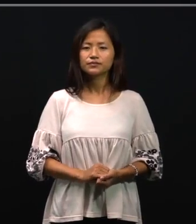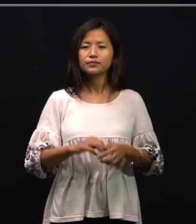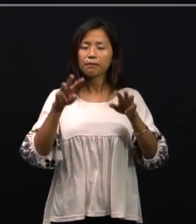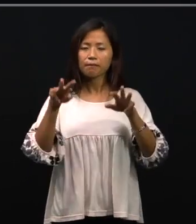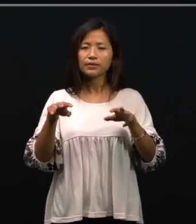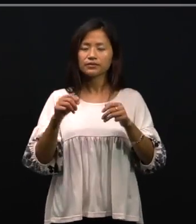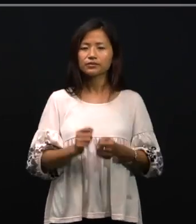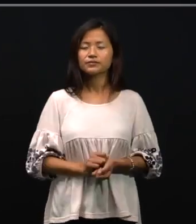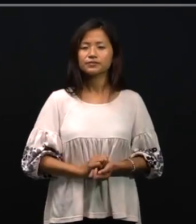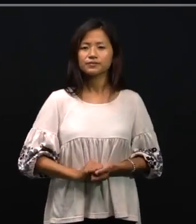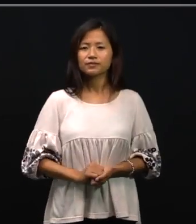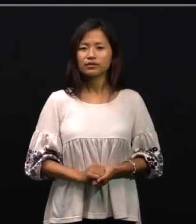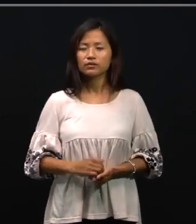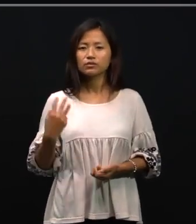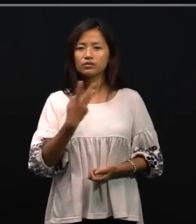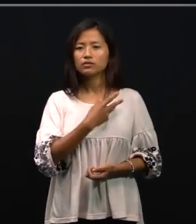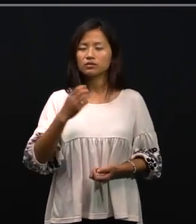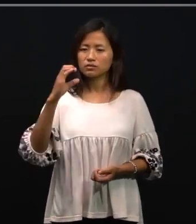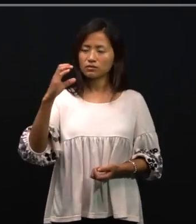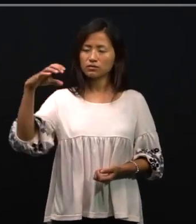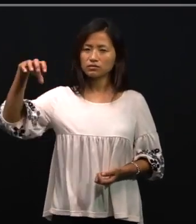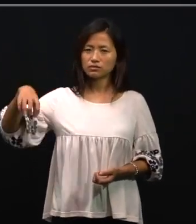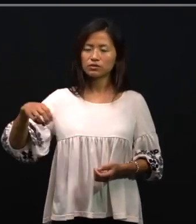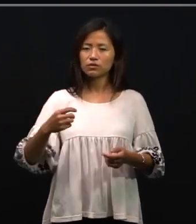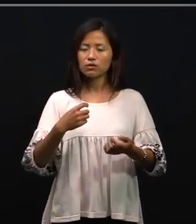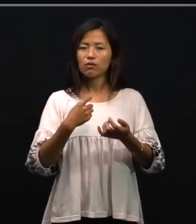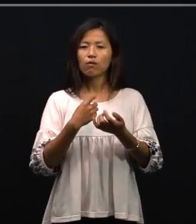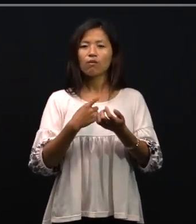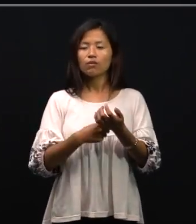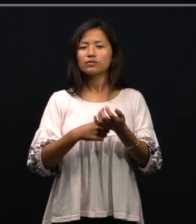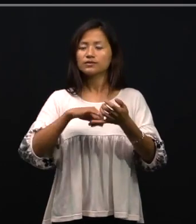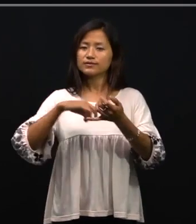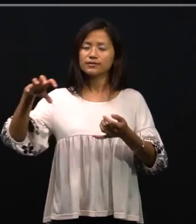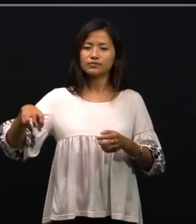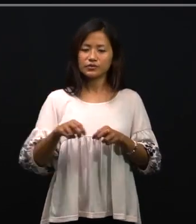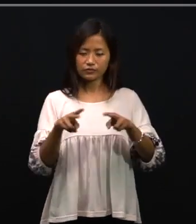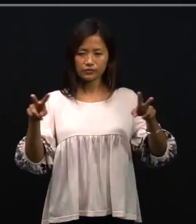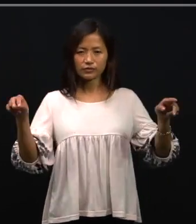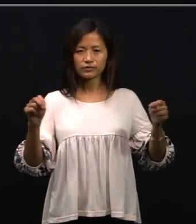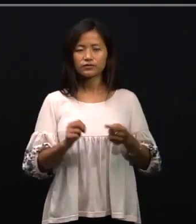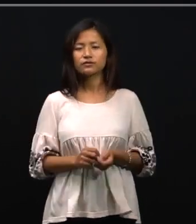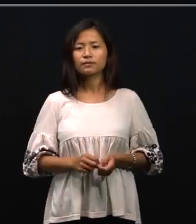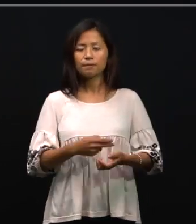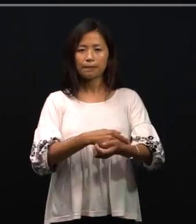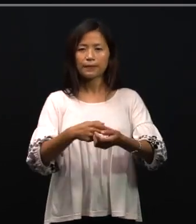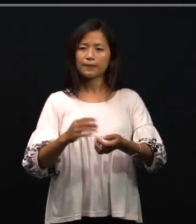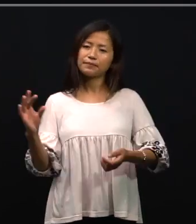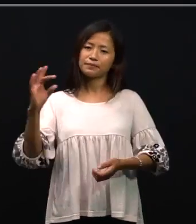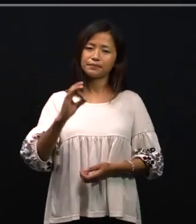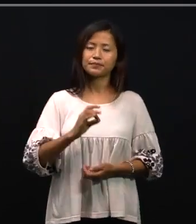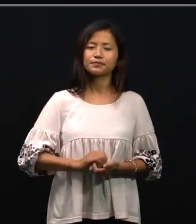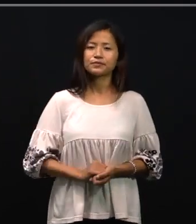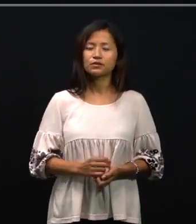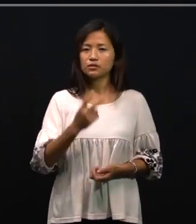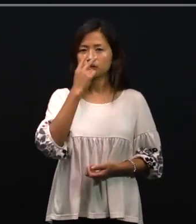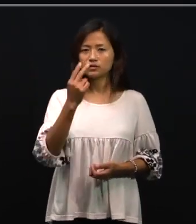it a country or a state which is multilingual will refer cat with different names again. So when we look